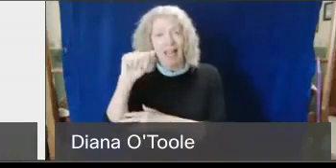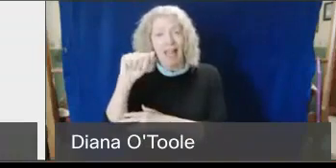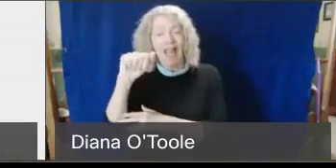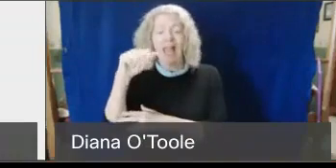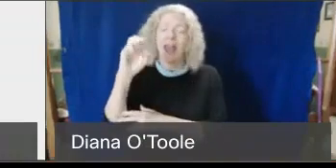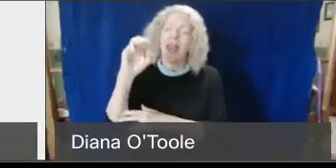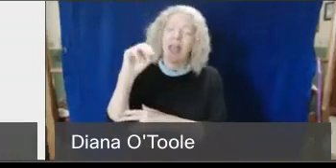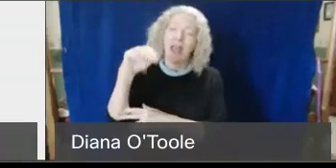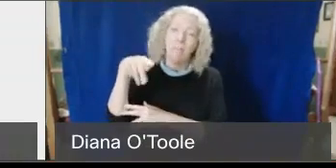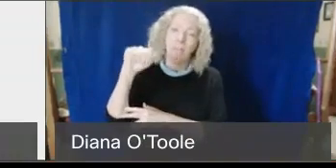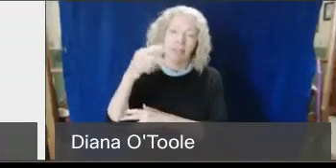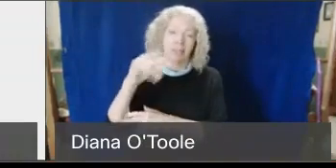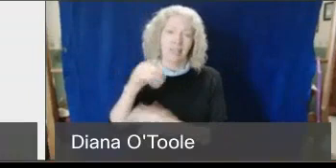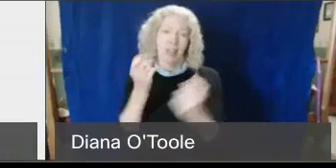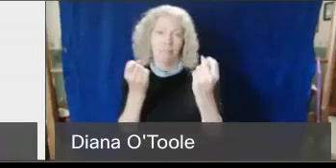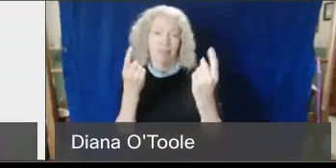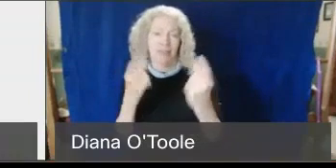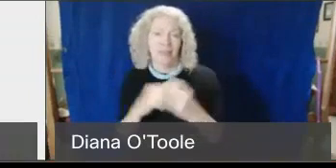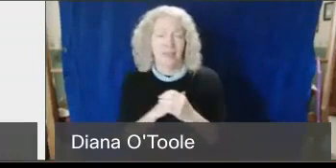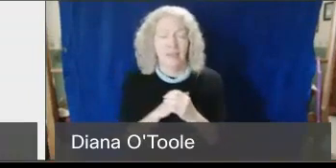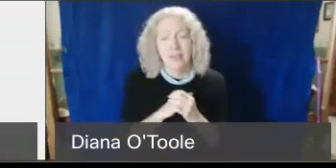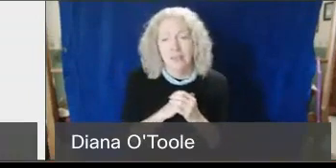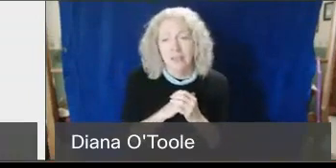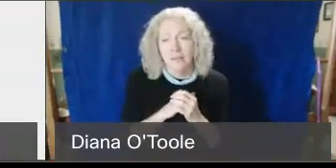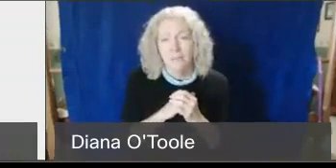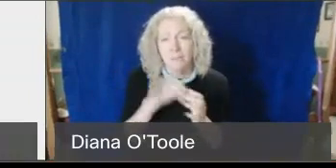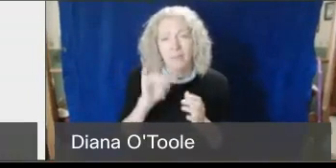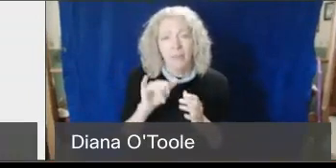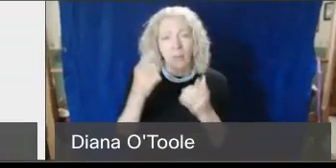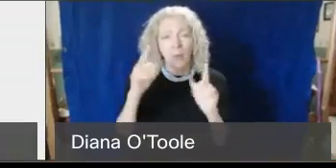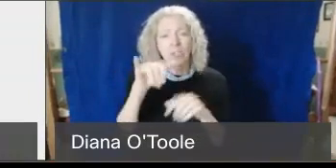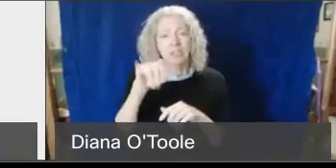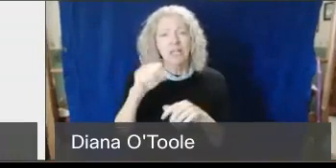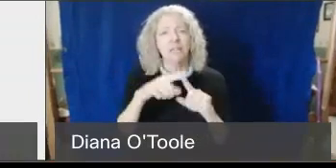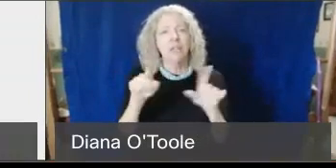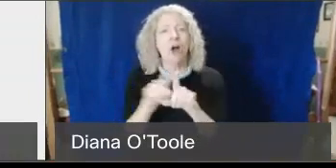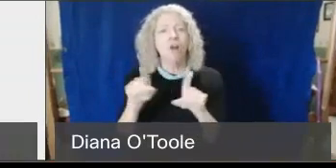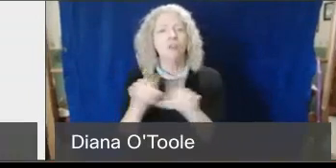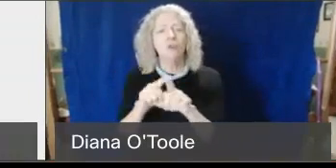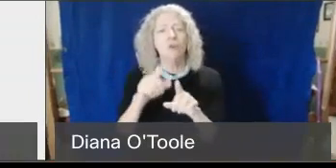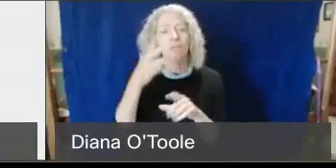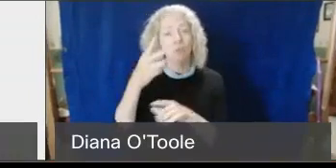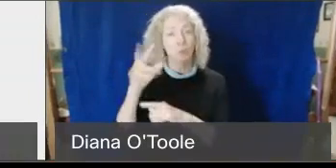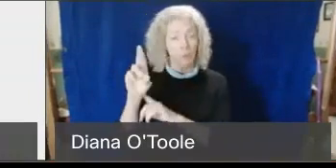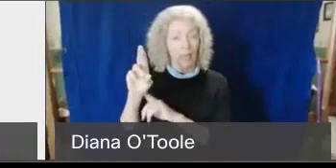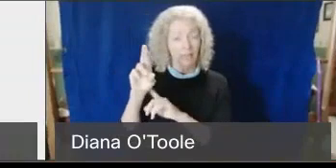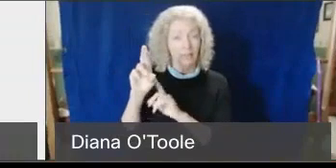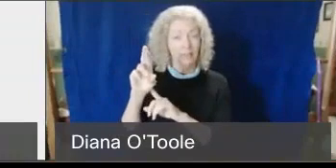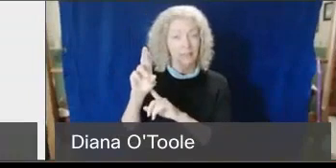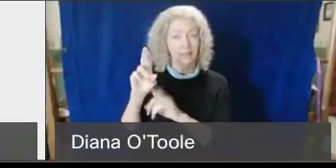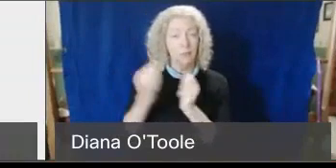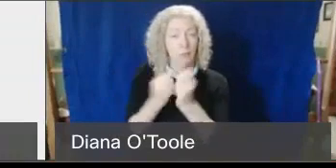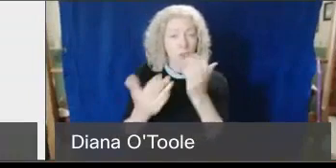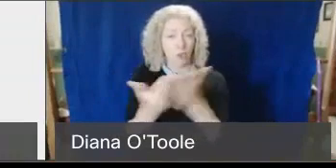And that works. And also things like virtual reality that bring new technology